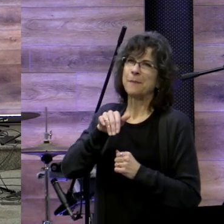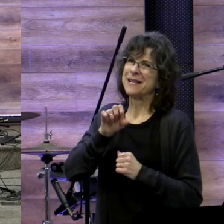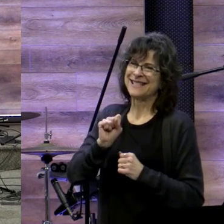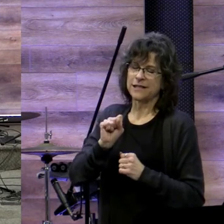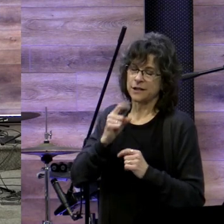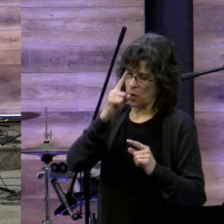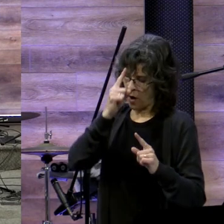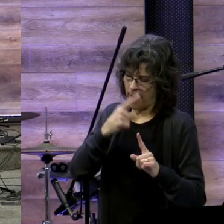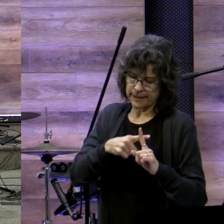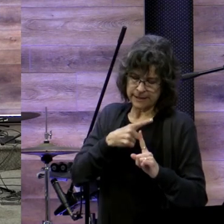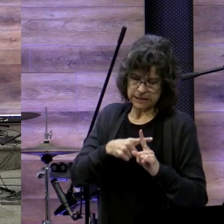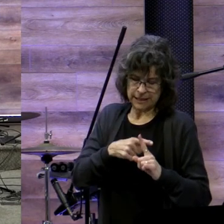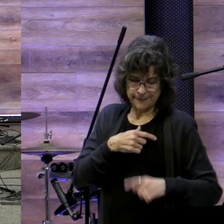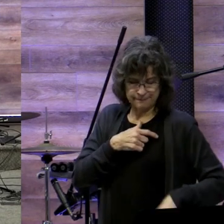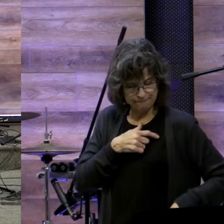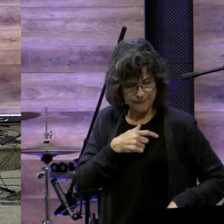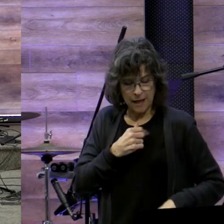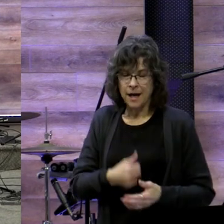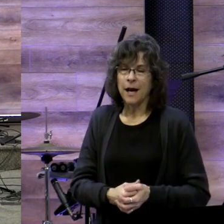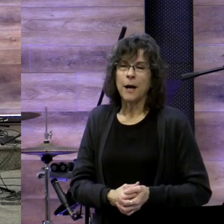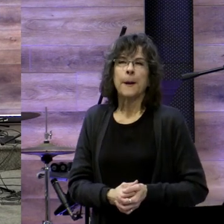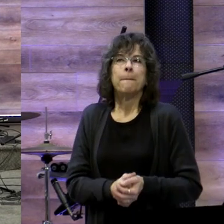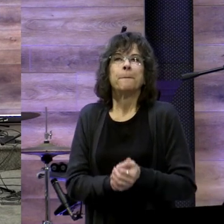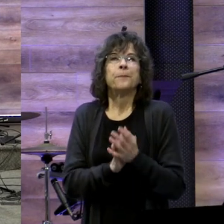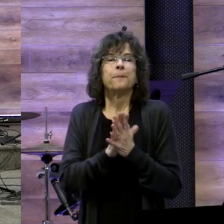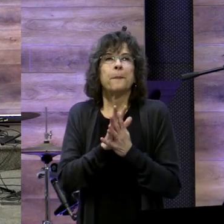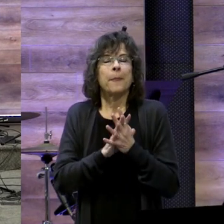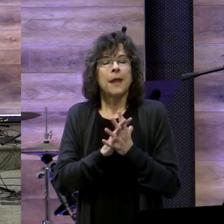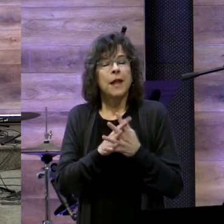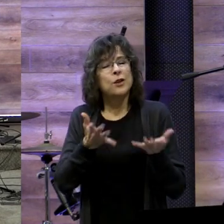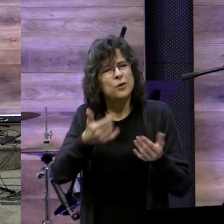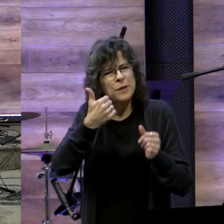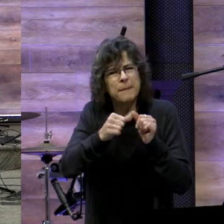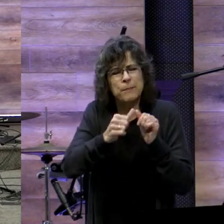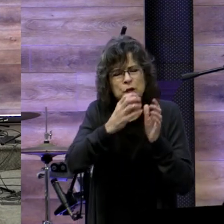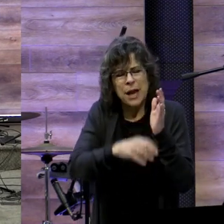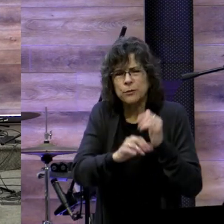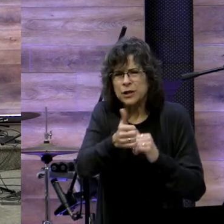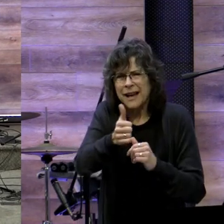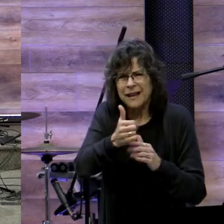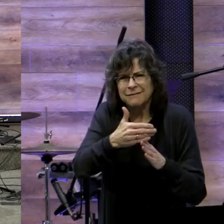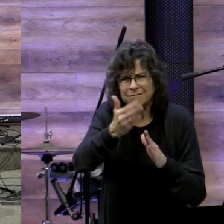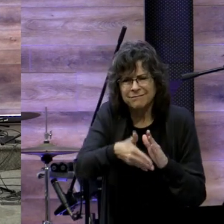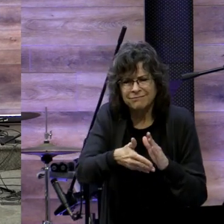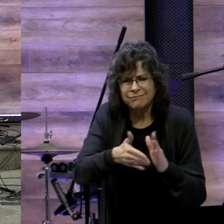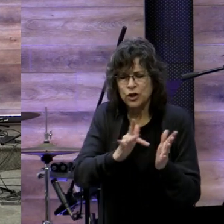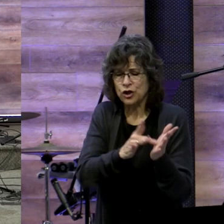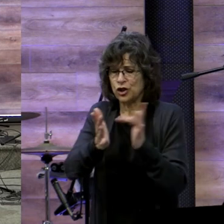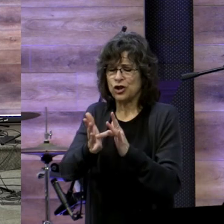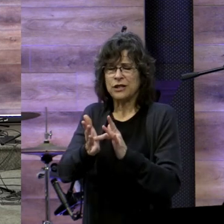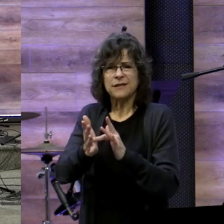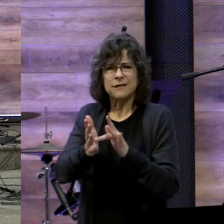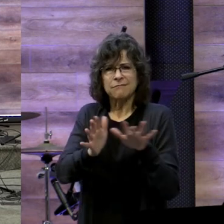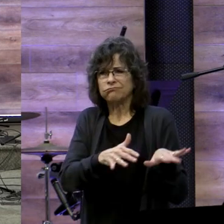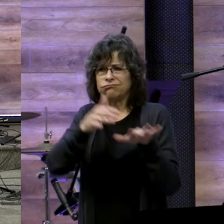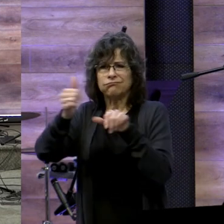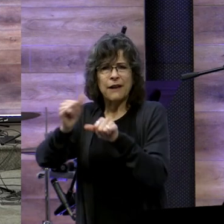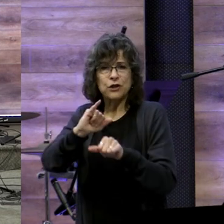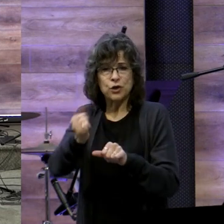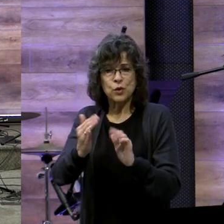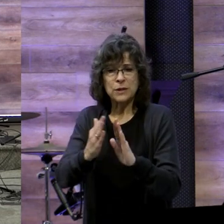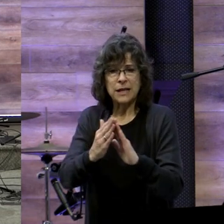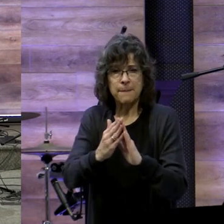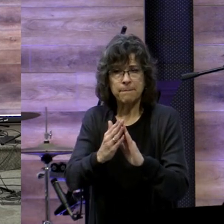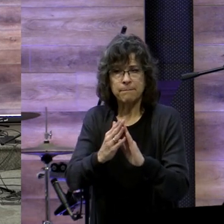he? Now, if you remember back in chapter 10 at the end, Jesus left Jerusalem and, we're told, went to the other side